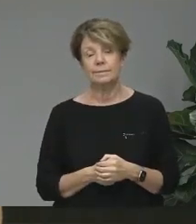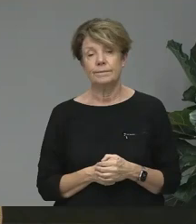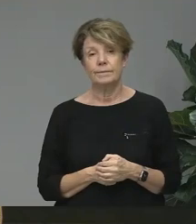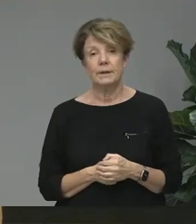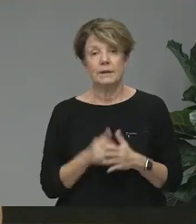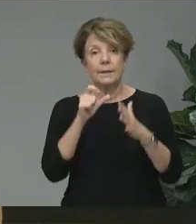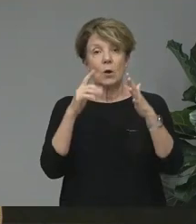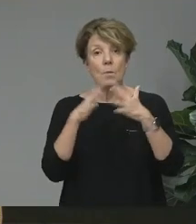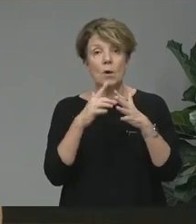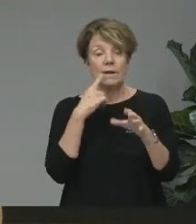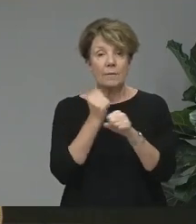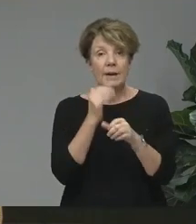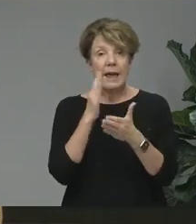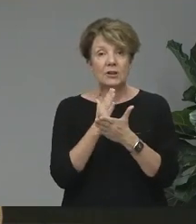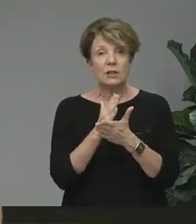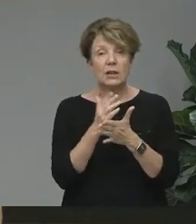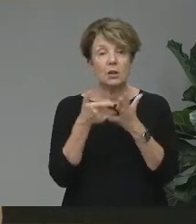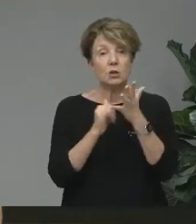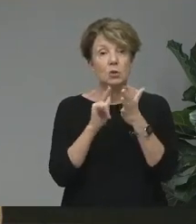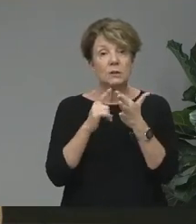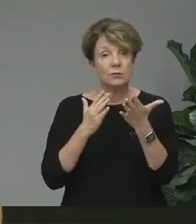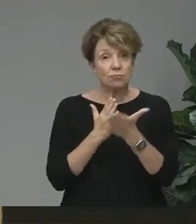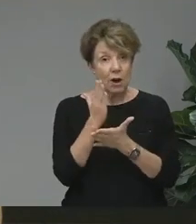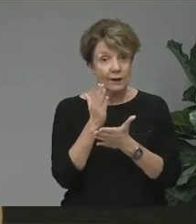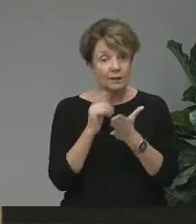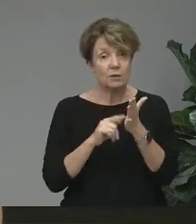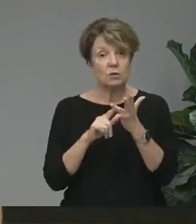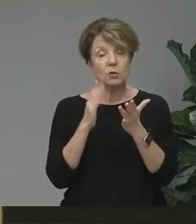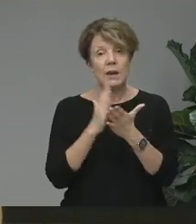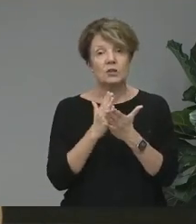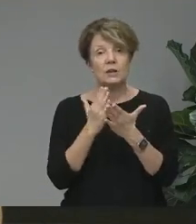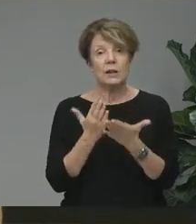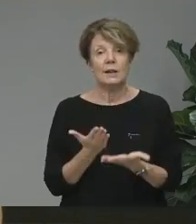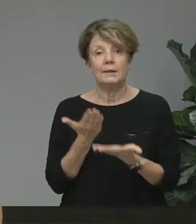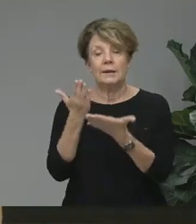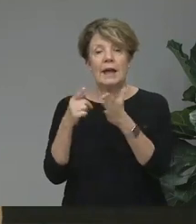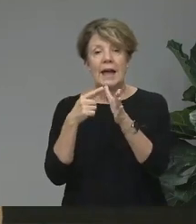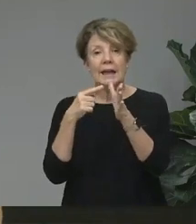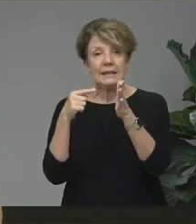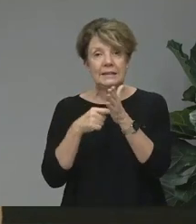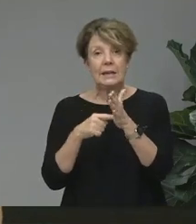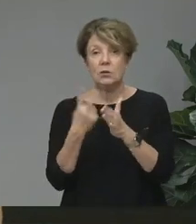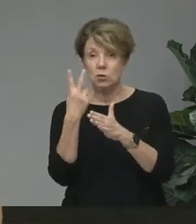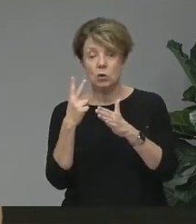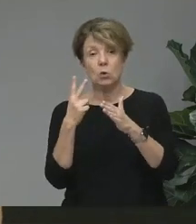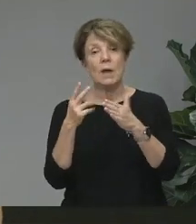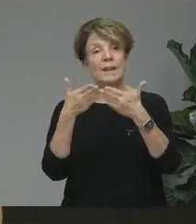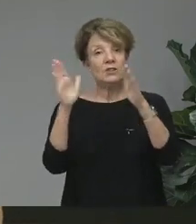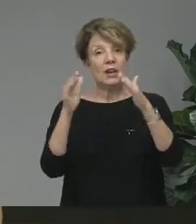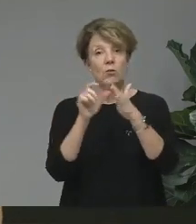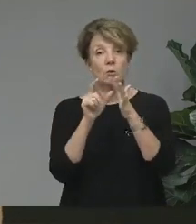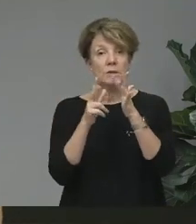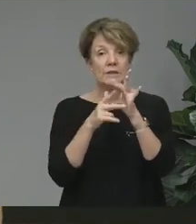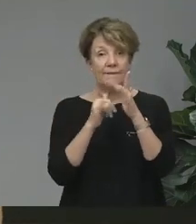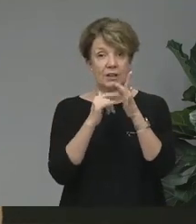the Commonwealth exercise its right to take it to AAT2, the General Division. Why not? Because the